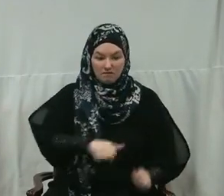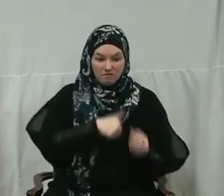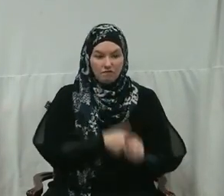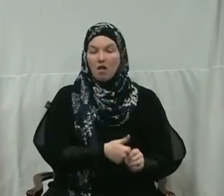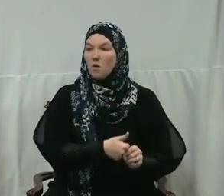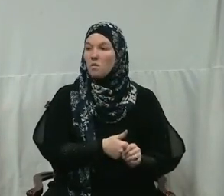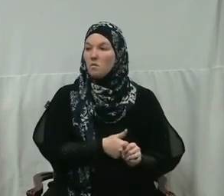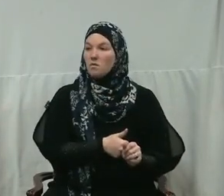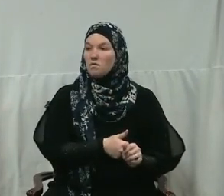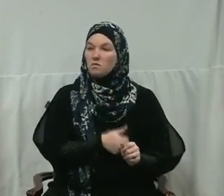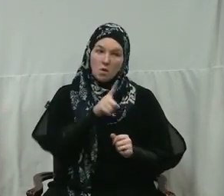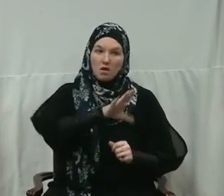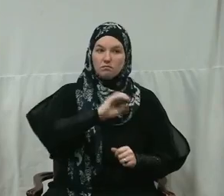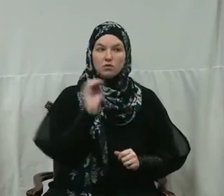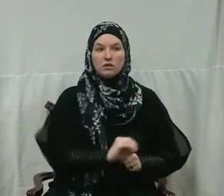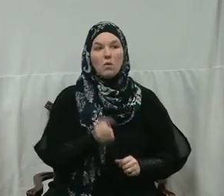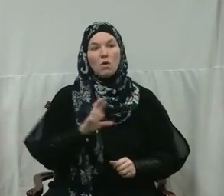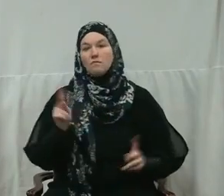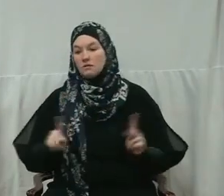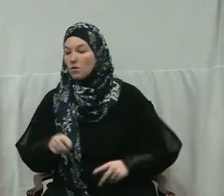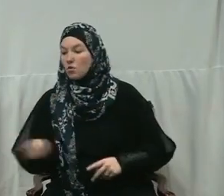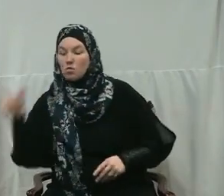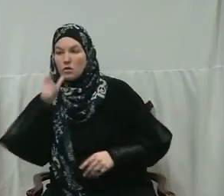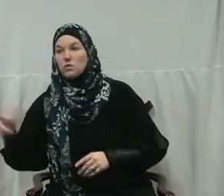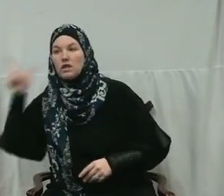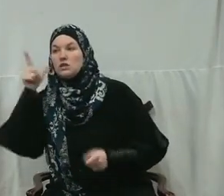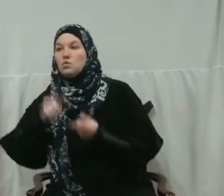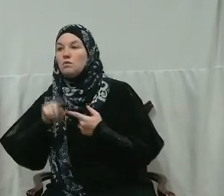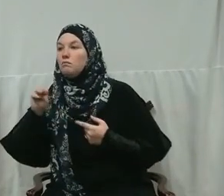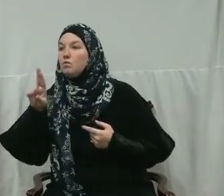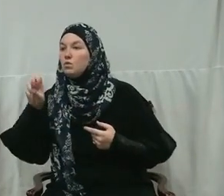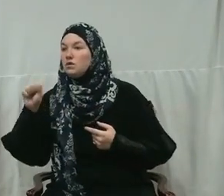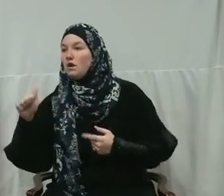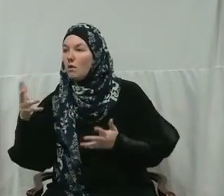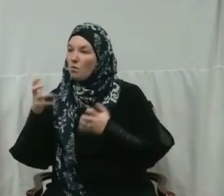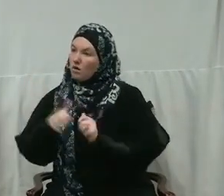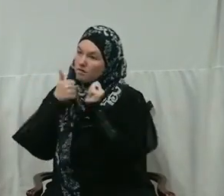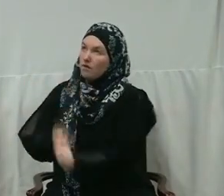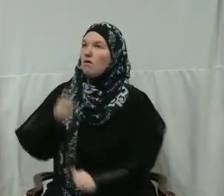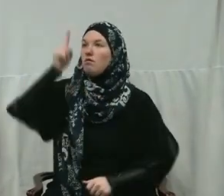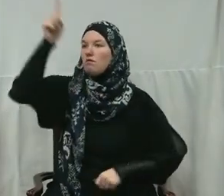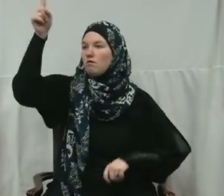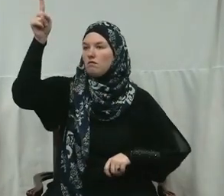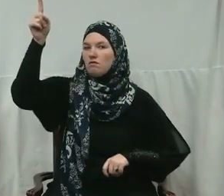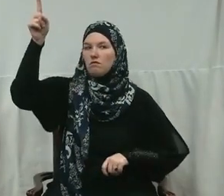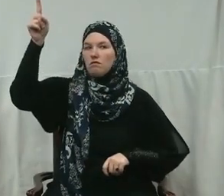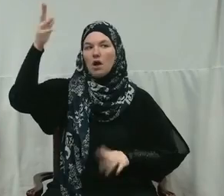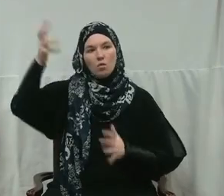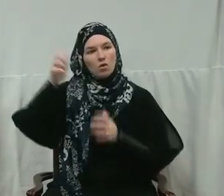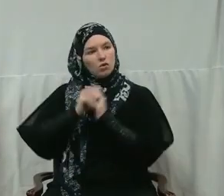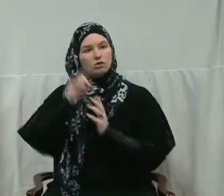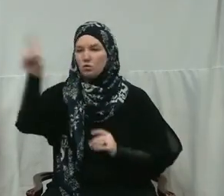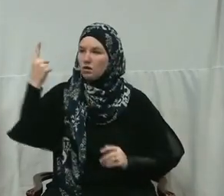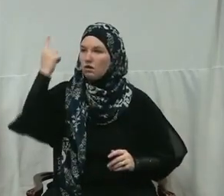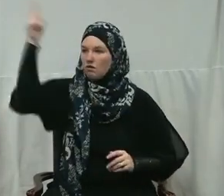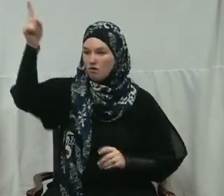matter what, and those who want to listen to Musa and want to obey Allah and want to worship none but Allah.